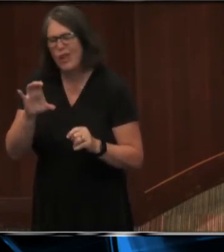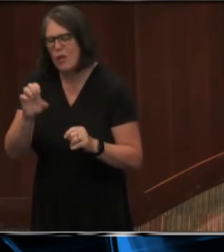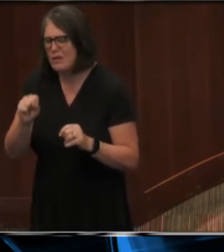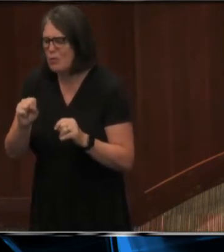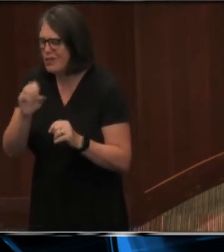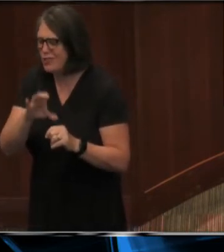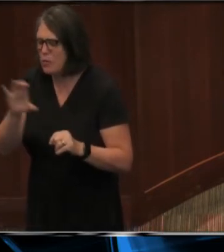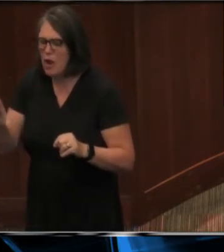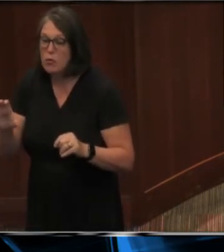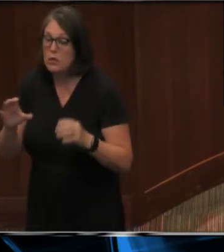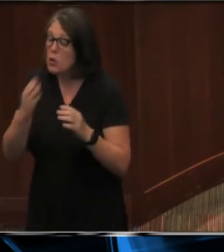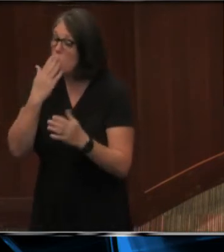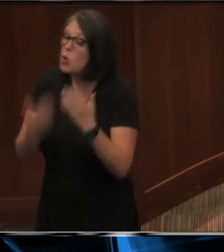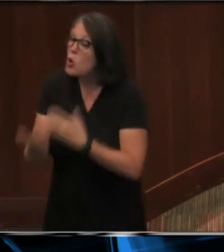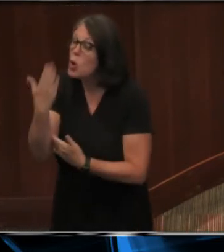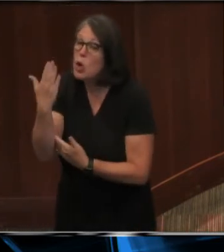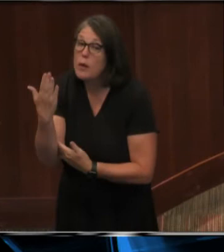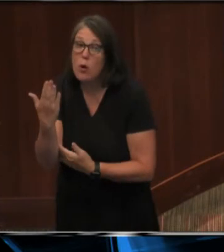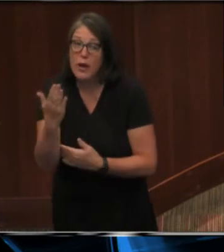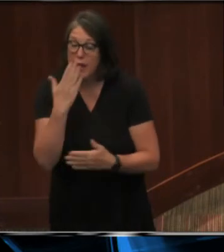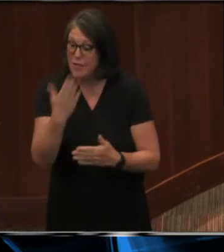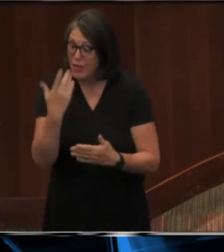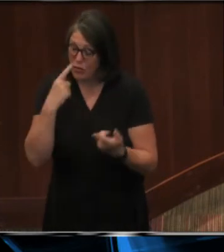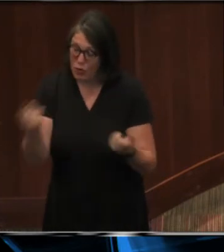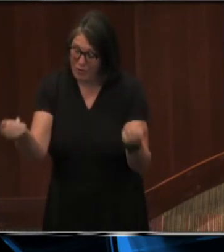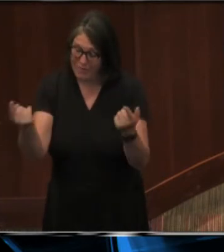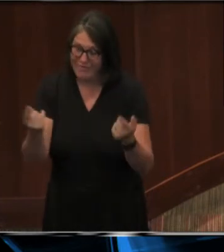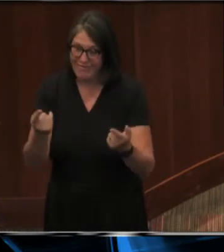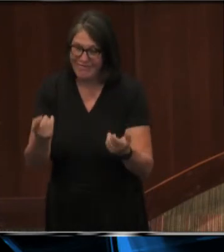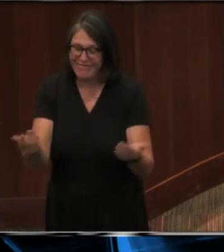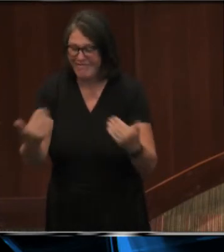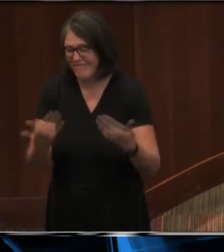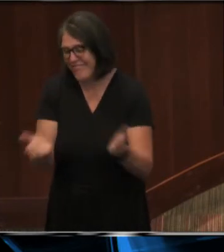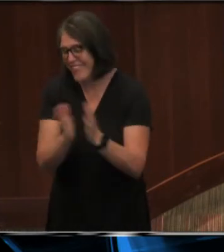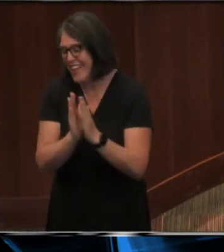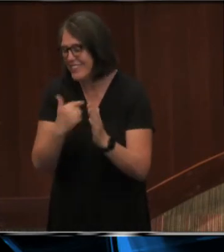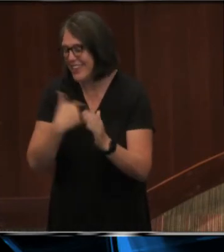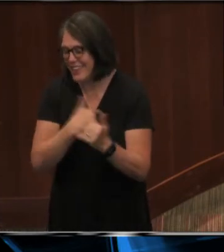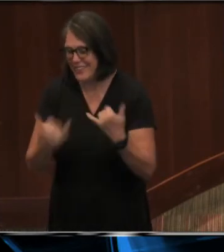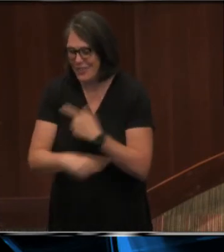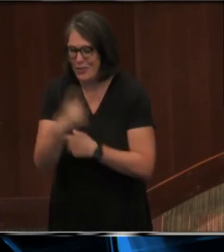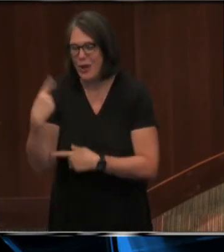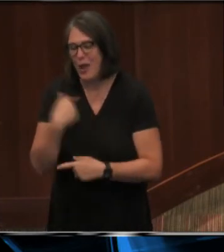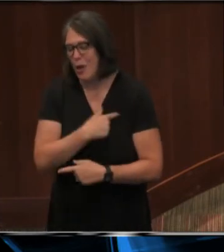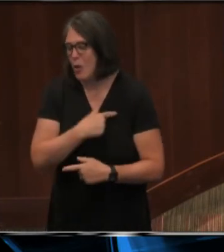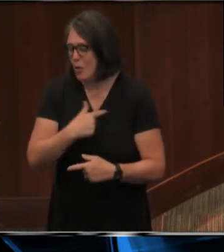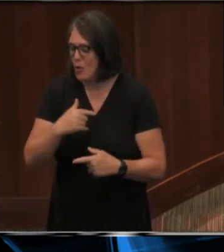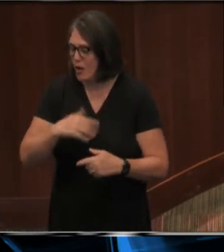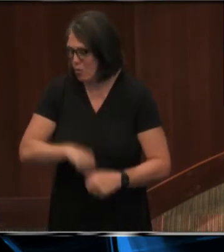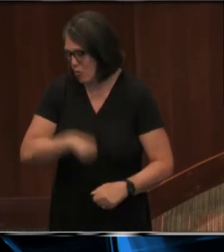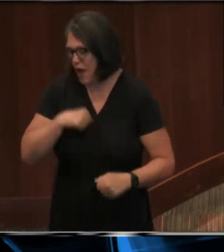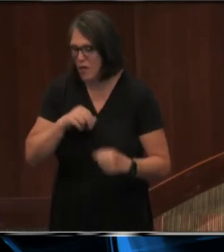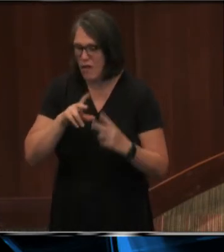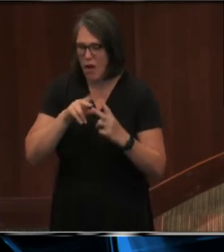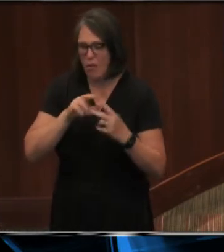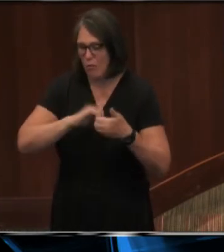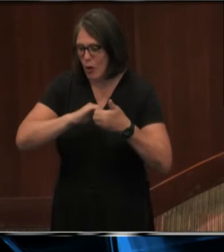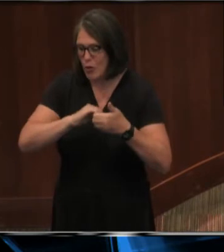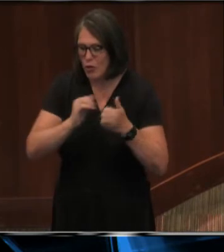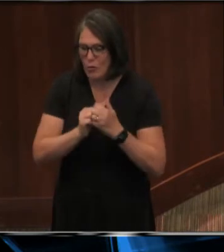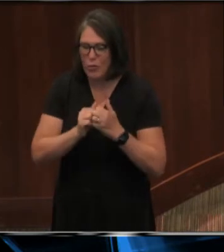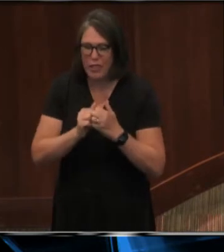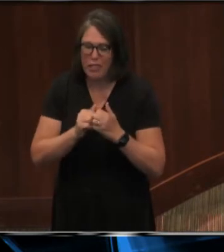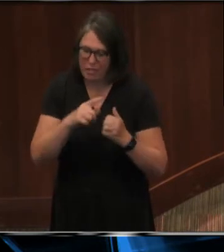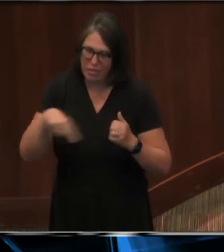So, good morning, everybody. Thanks for having us today. We're very, very proud of our partnership with public health and working through this pandemic together.